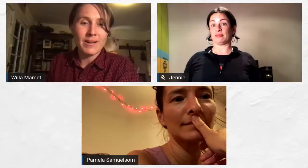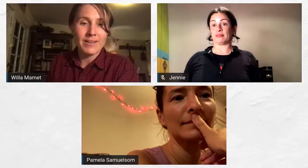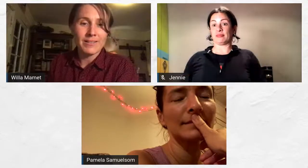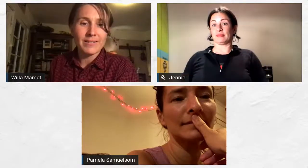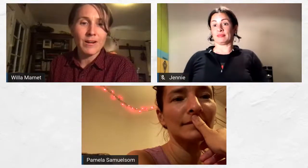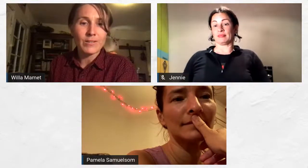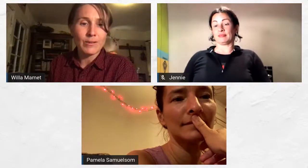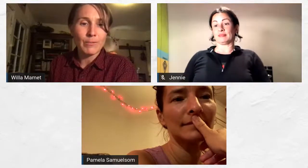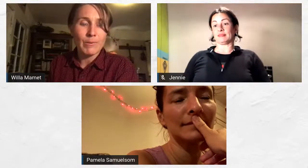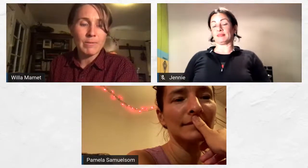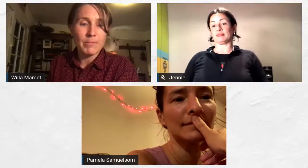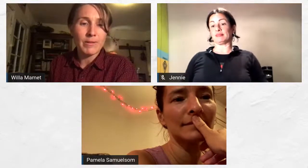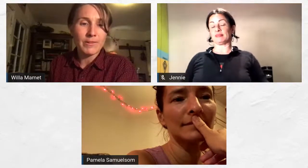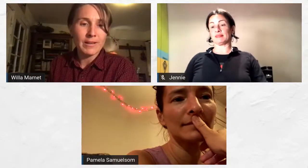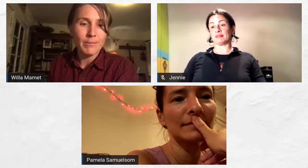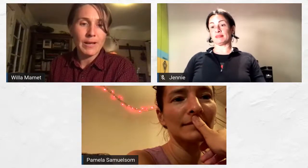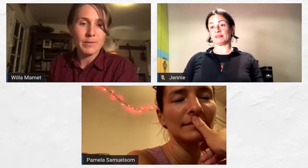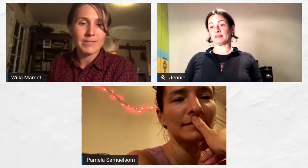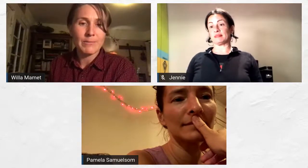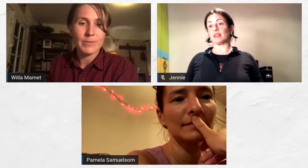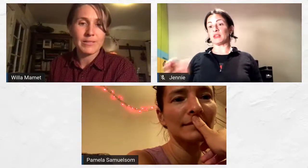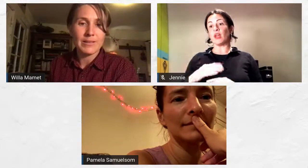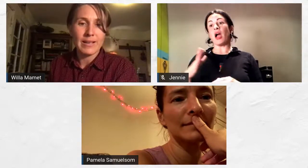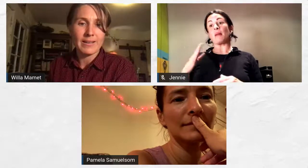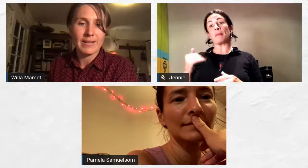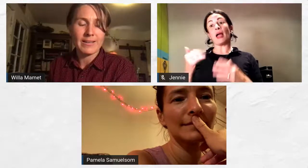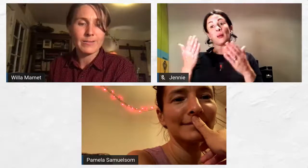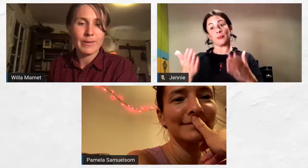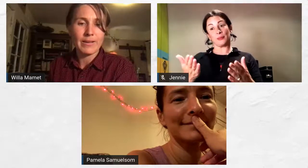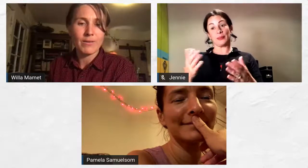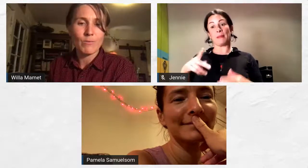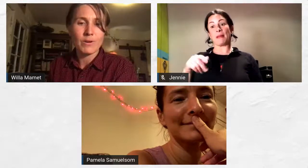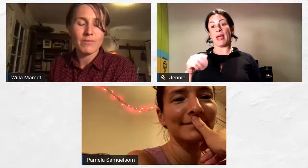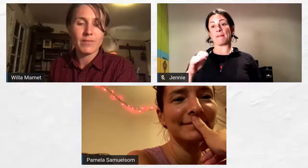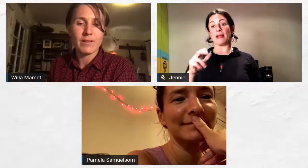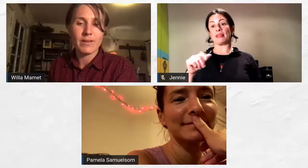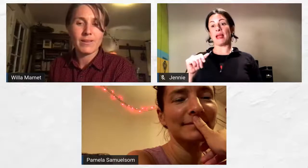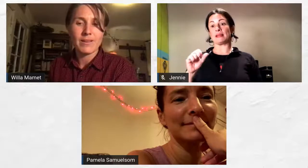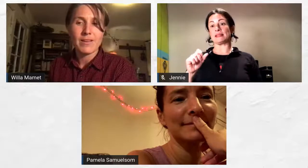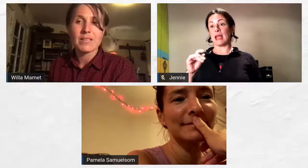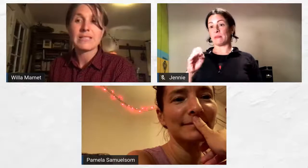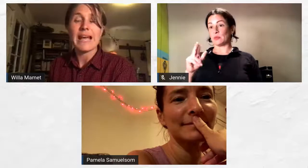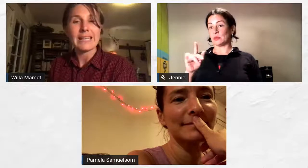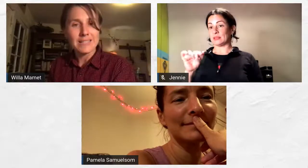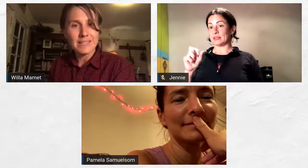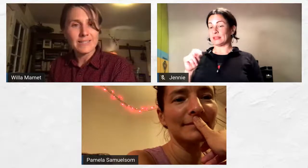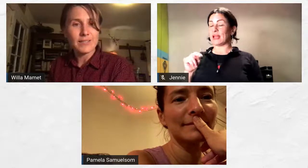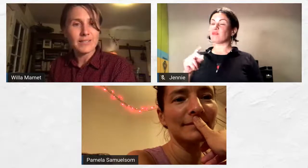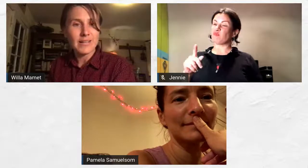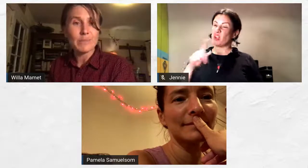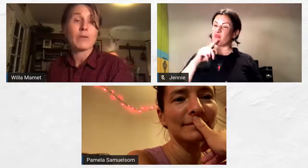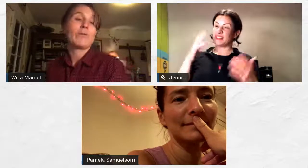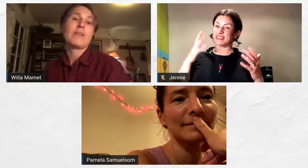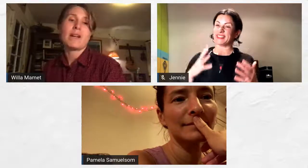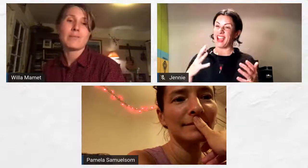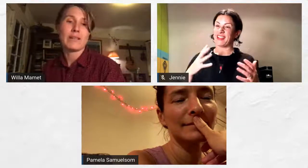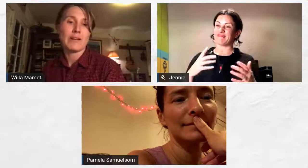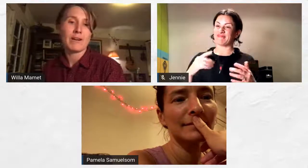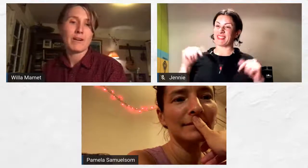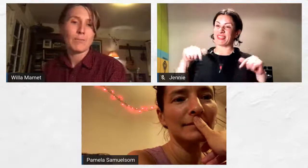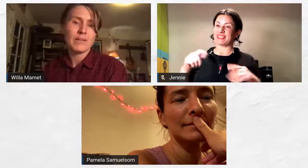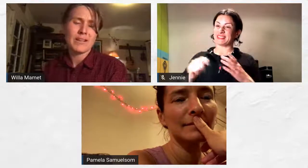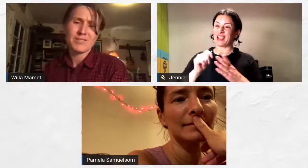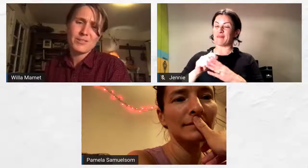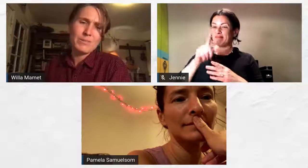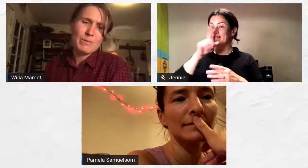sung on also by my beloved here, Pamela Samuelson. And it has been one of the sadnesses of this time, not only not to make